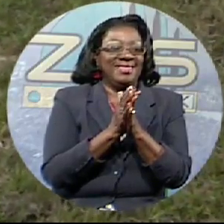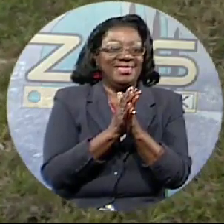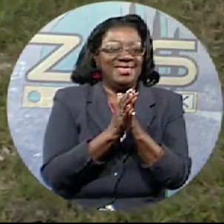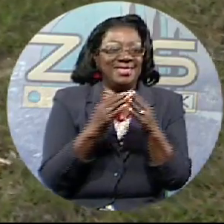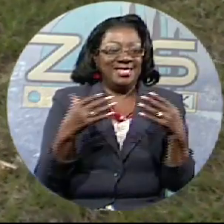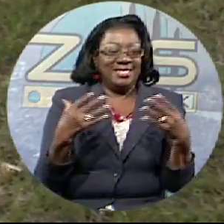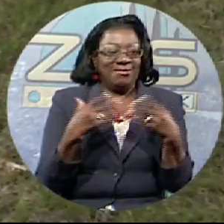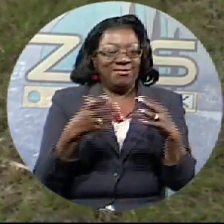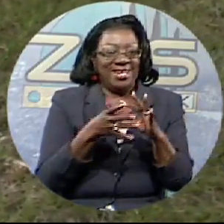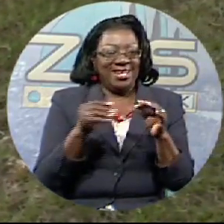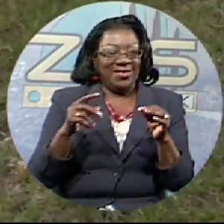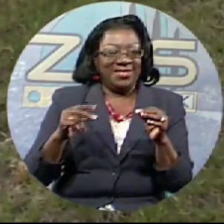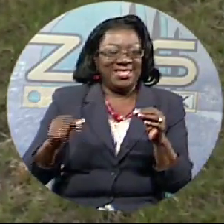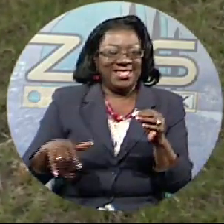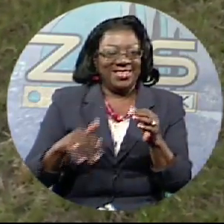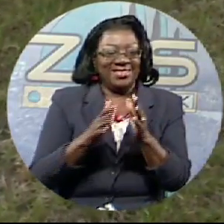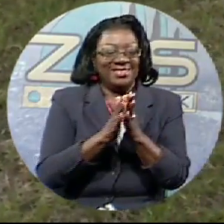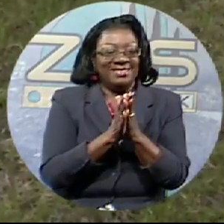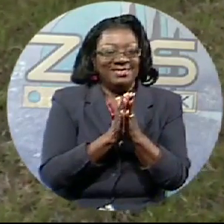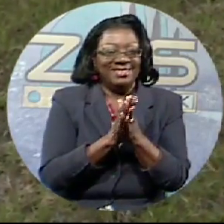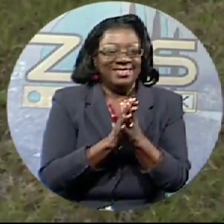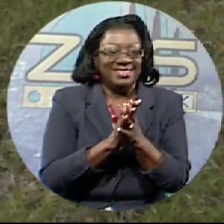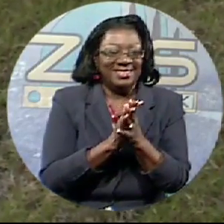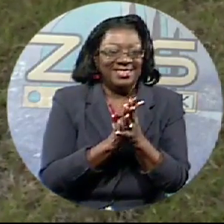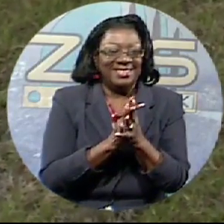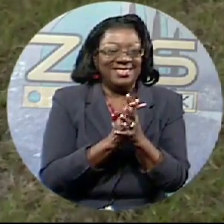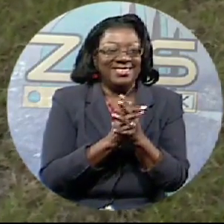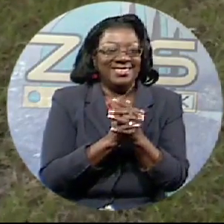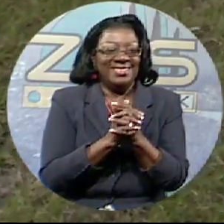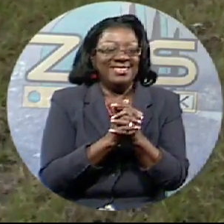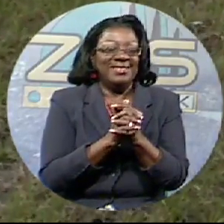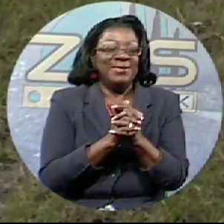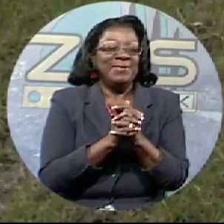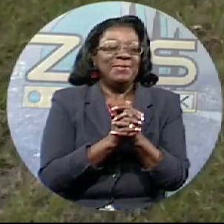Okay, not that bad. Not that bad.